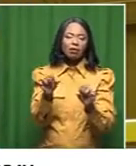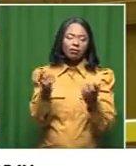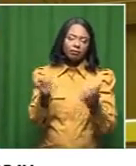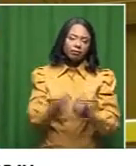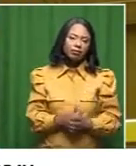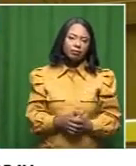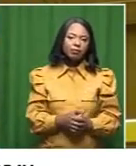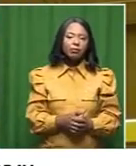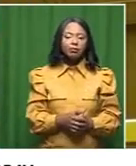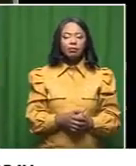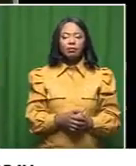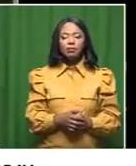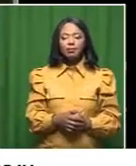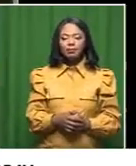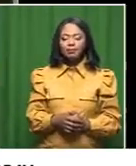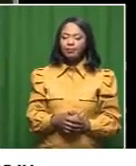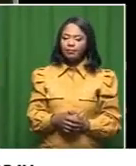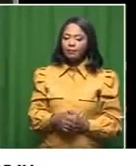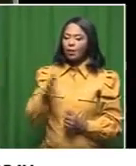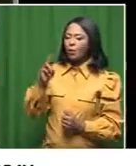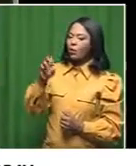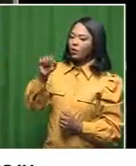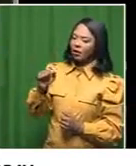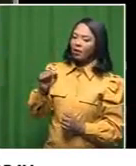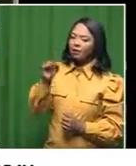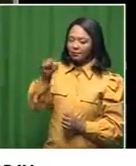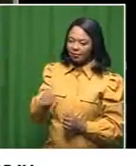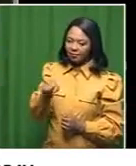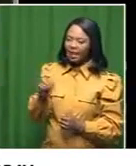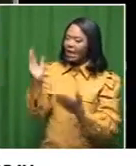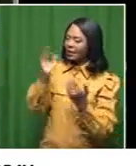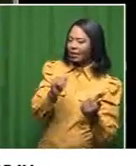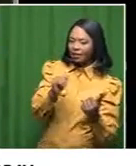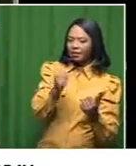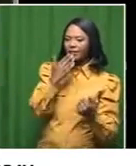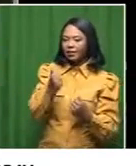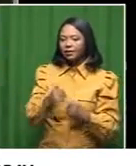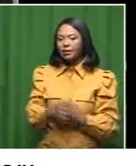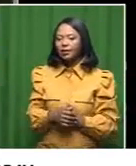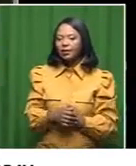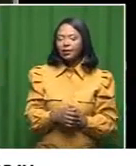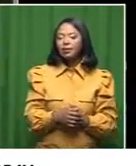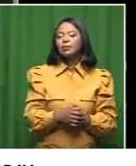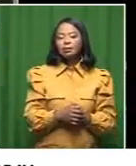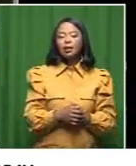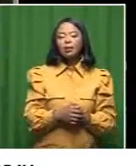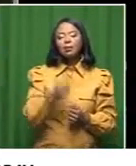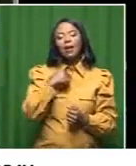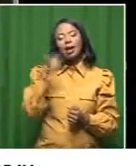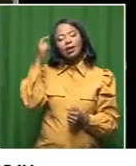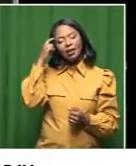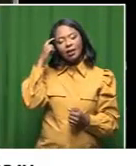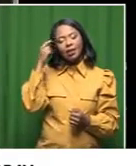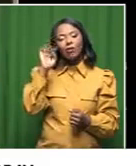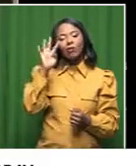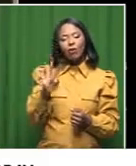like? And Musa, just finally from your side, your expectations very briefly. Yeah, look, I think there are